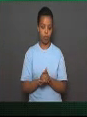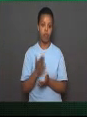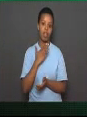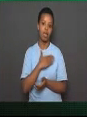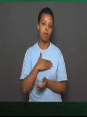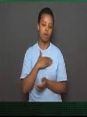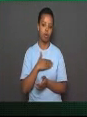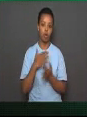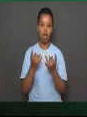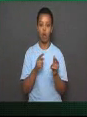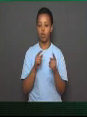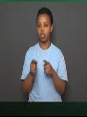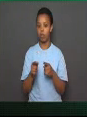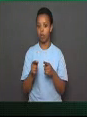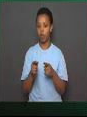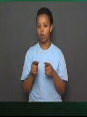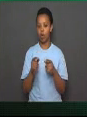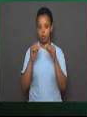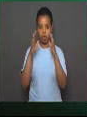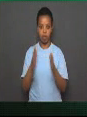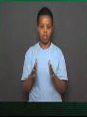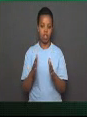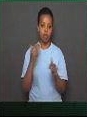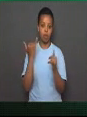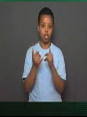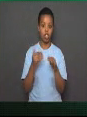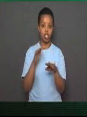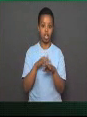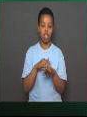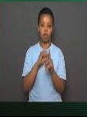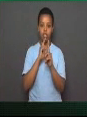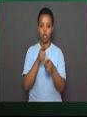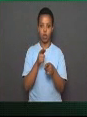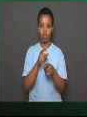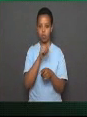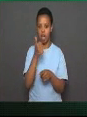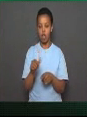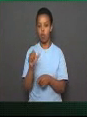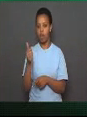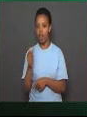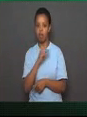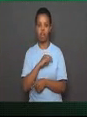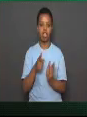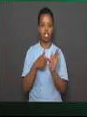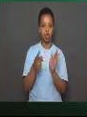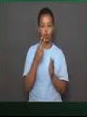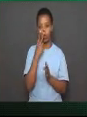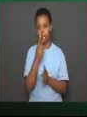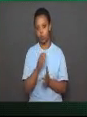answers. Please have teacher review your lists if you wrote down any